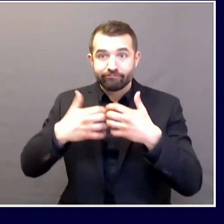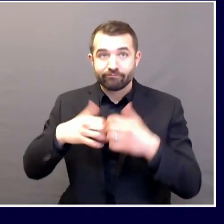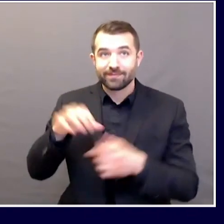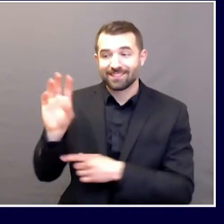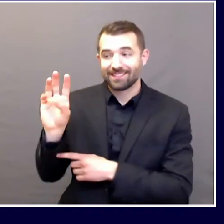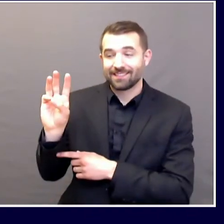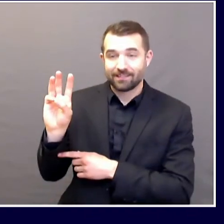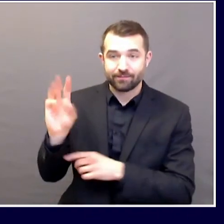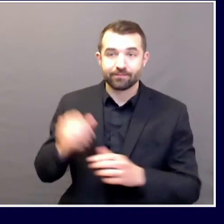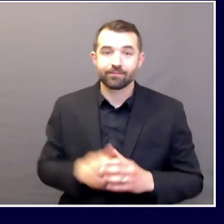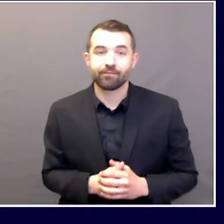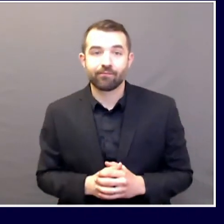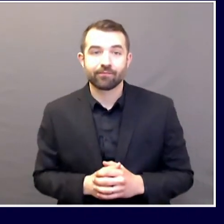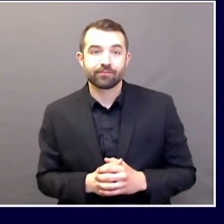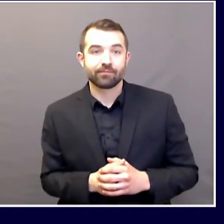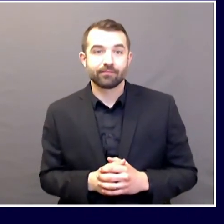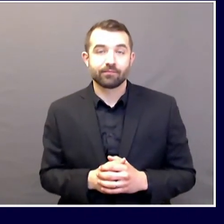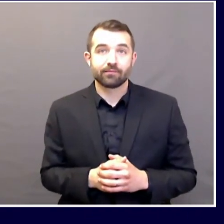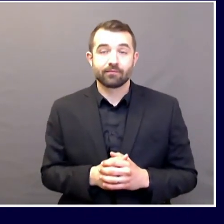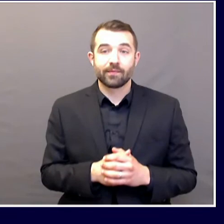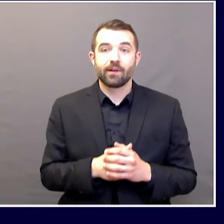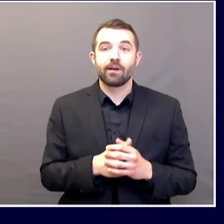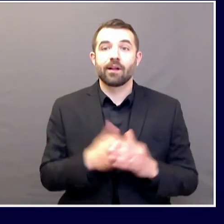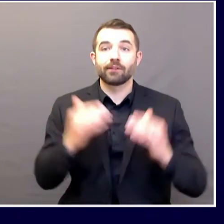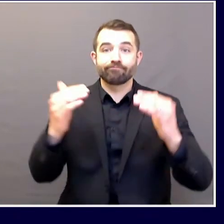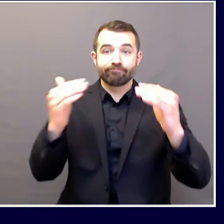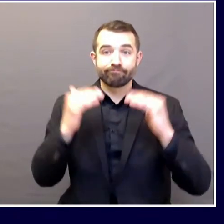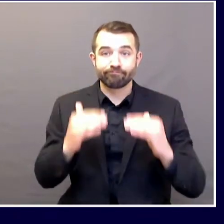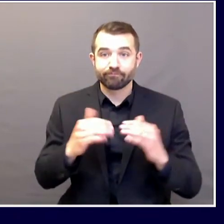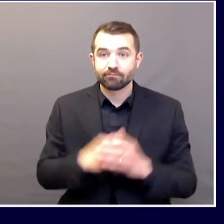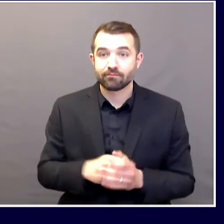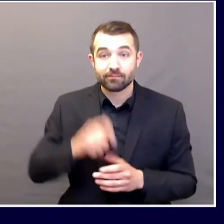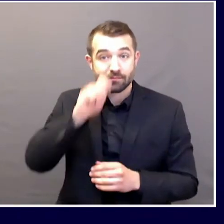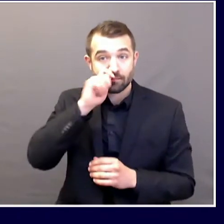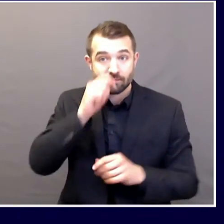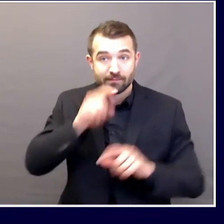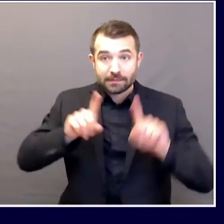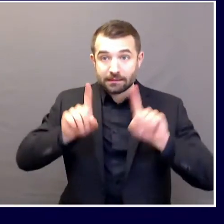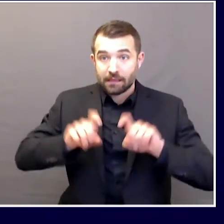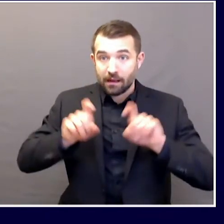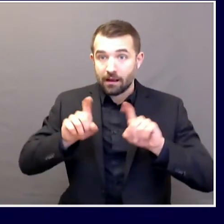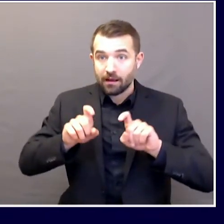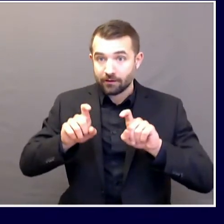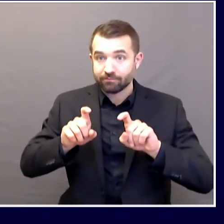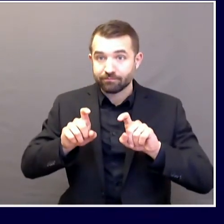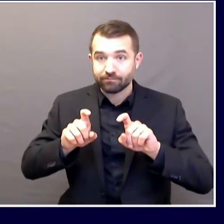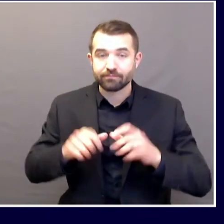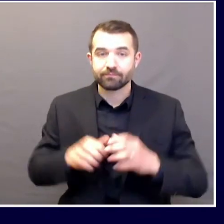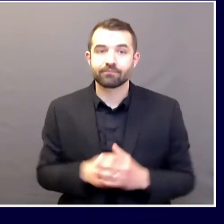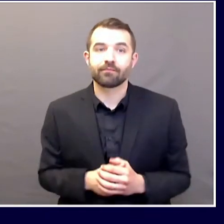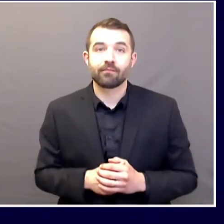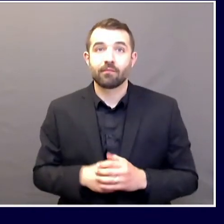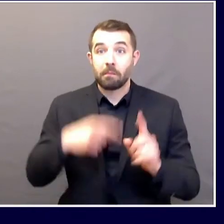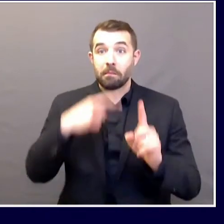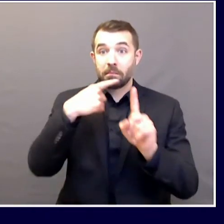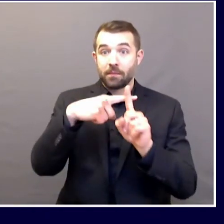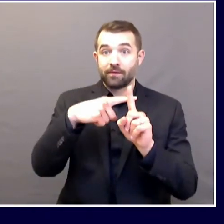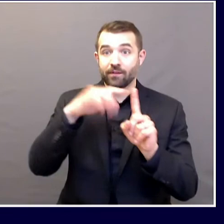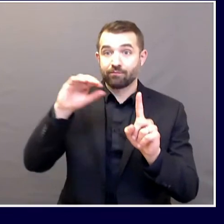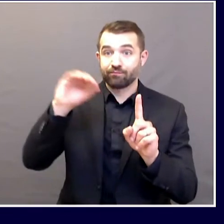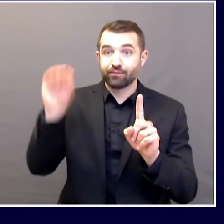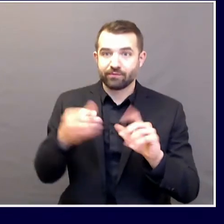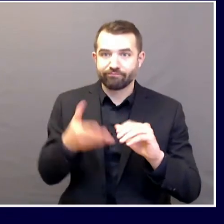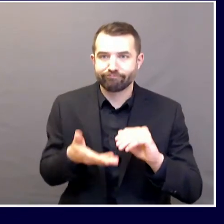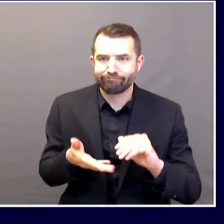Turning now to some updates around testing. Our positivity rate in Maine has continued to increase.